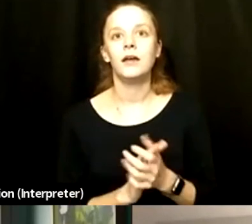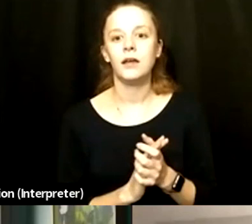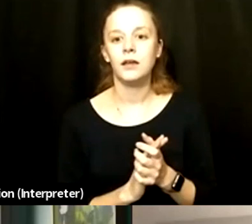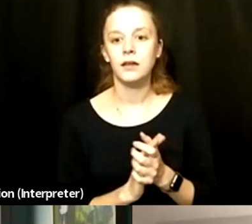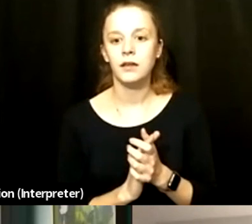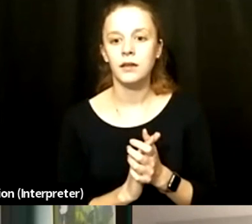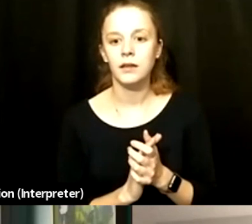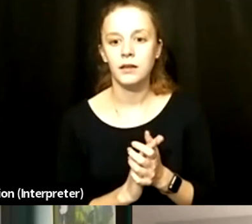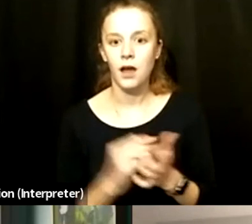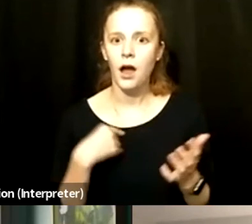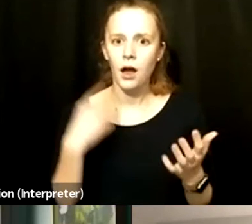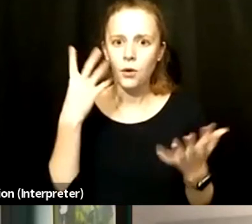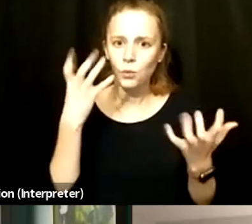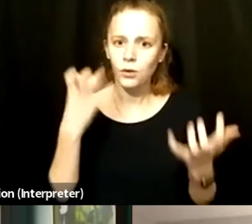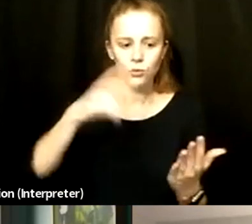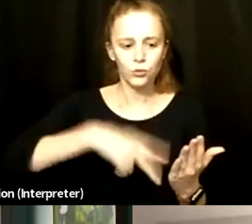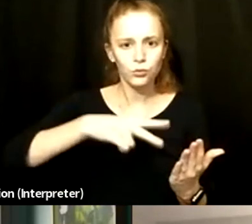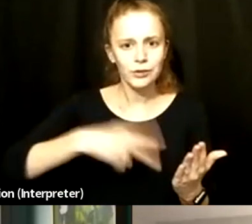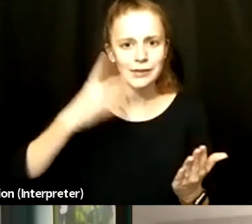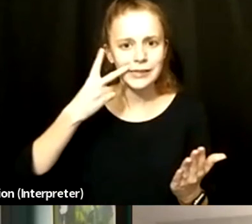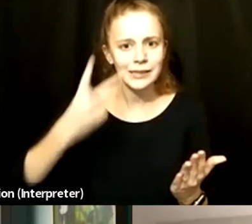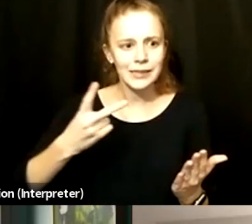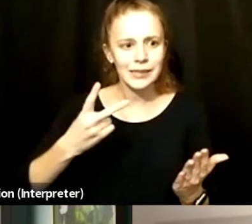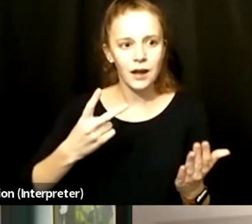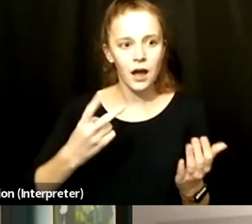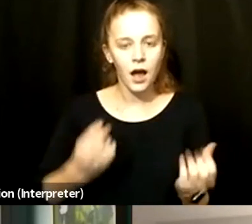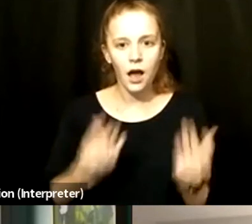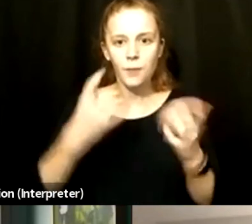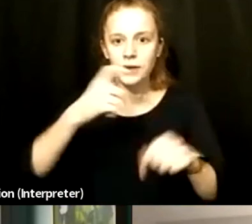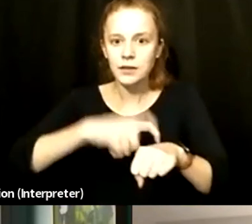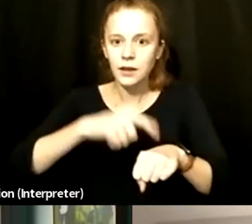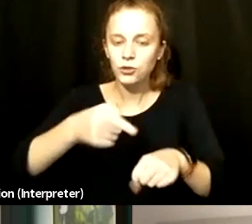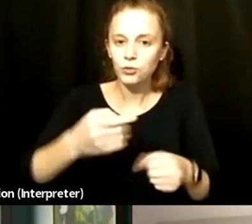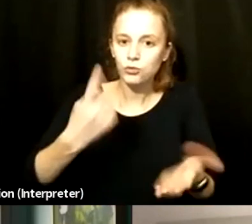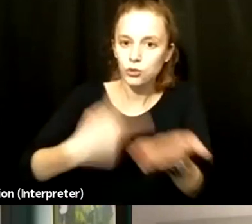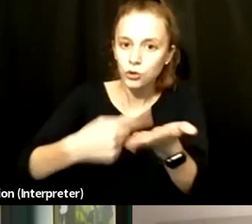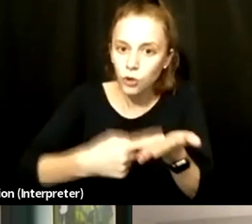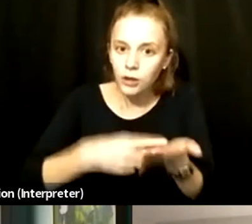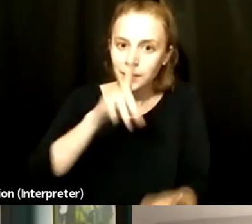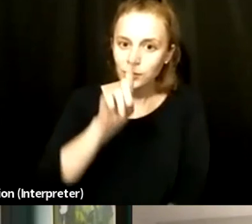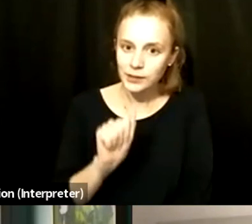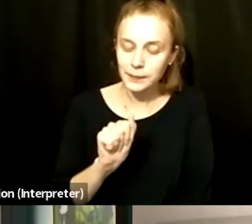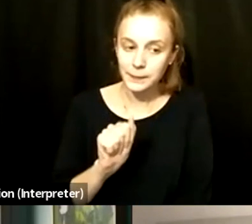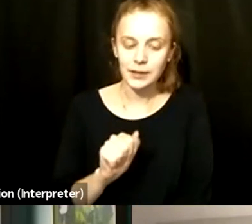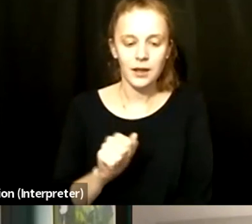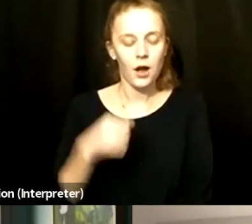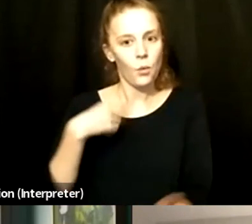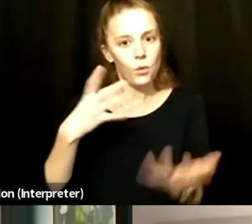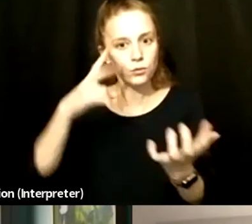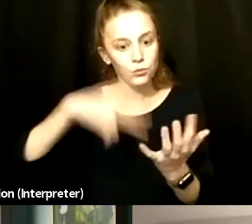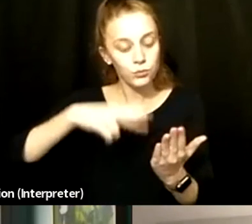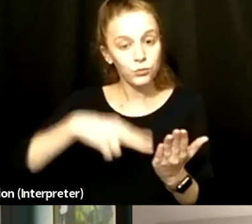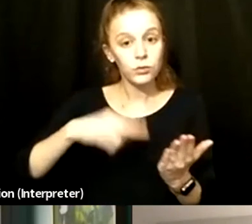do you talk about disability? How often are your policies inclusive of individuals